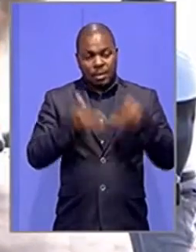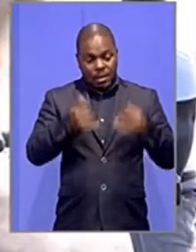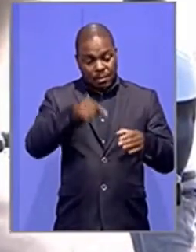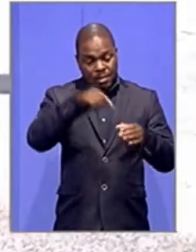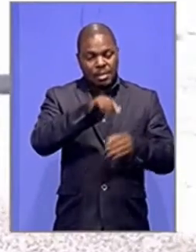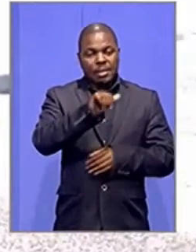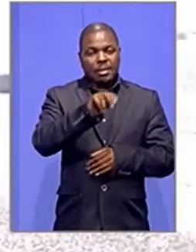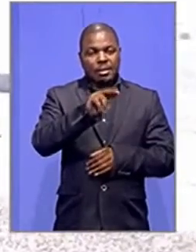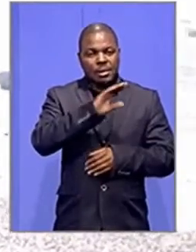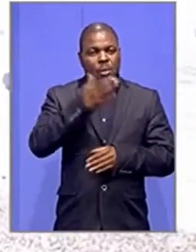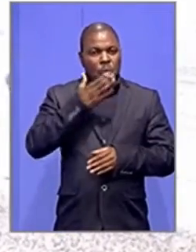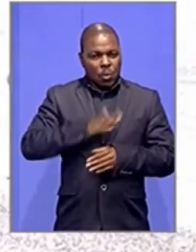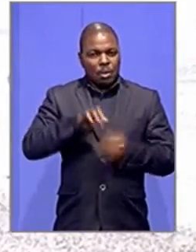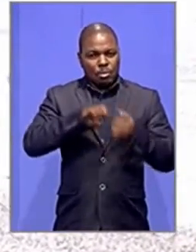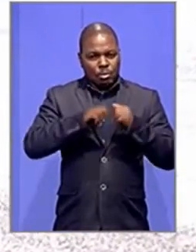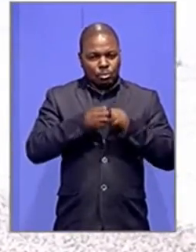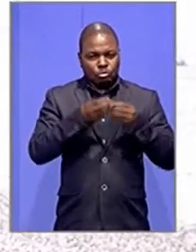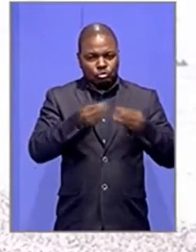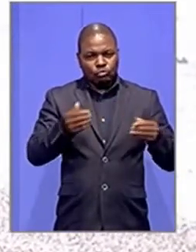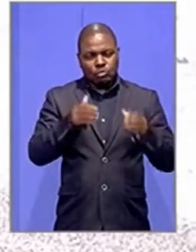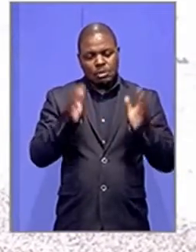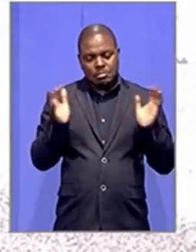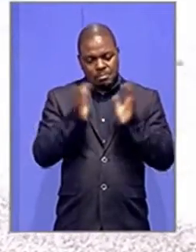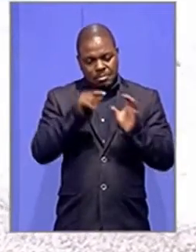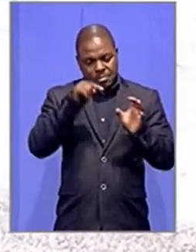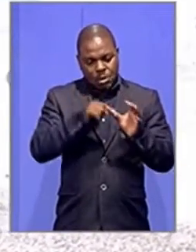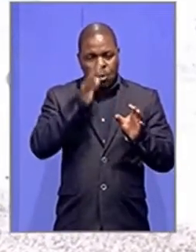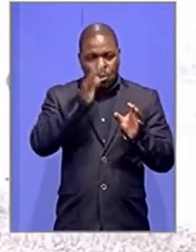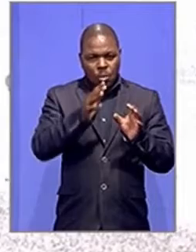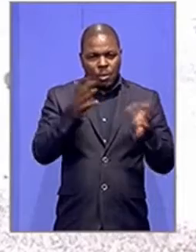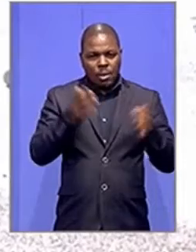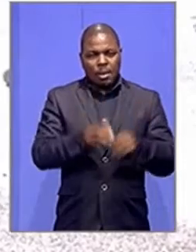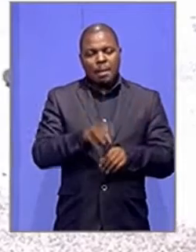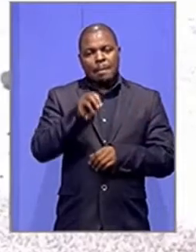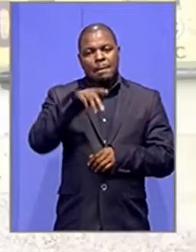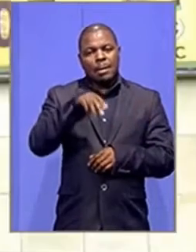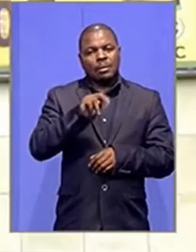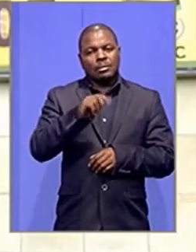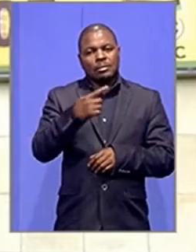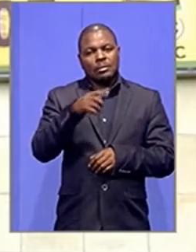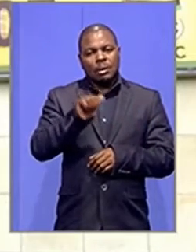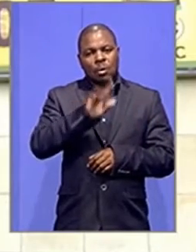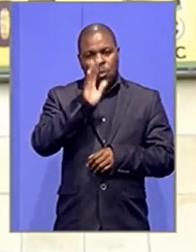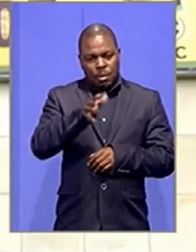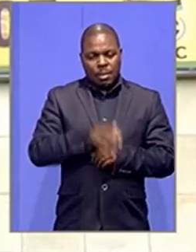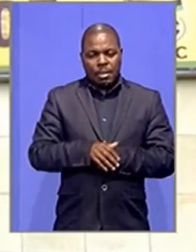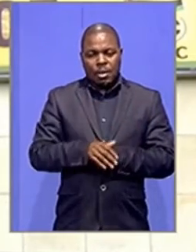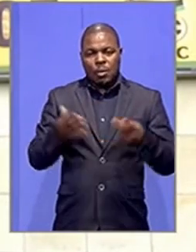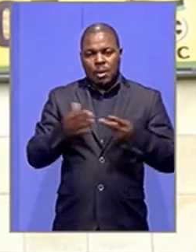a yona moo e tlang ho tshwara seboka le lebatowa la General Nginzenga Mpanza kwa Tukuza la